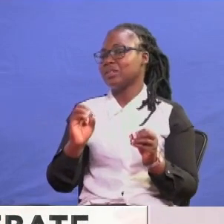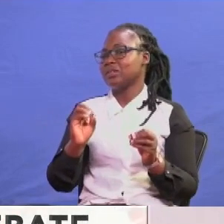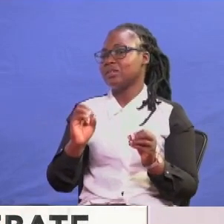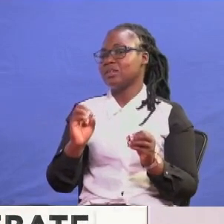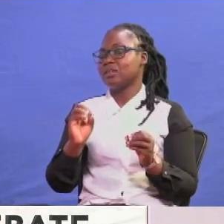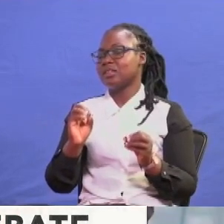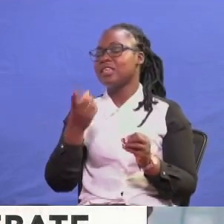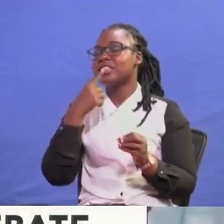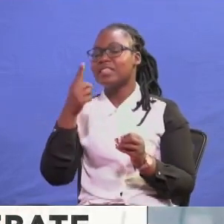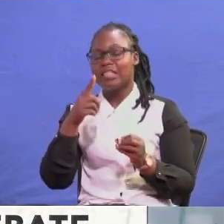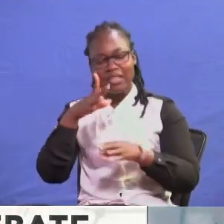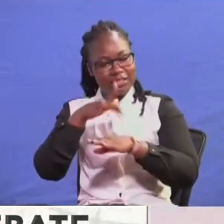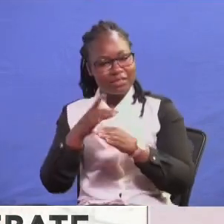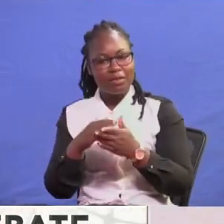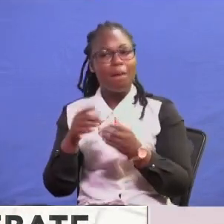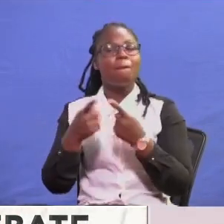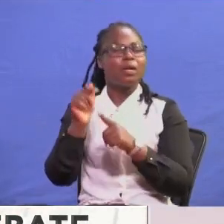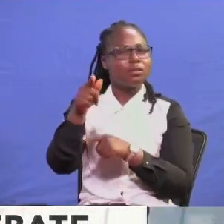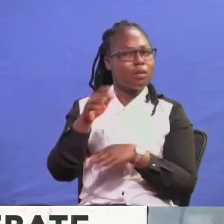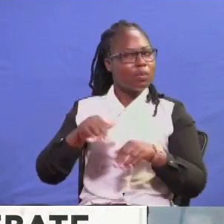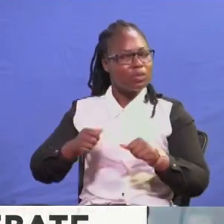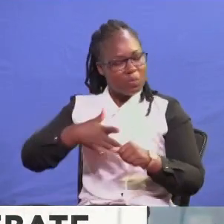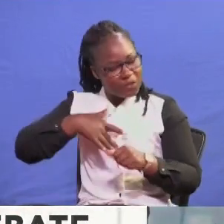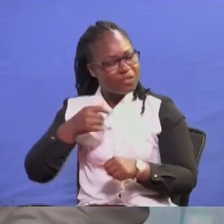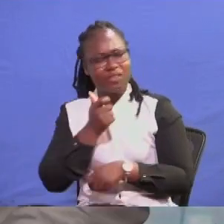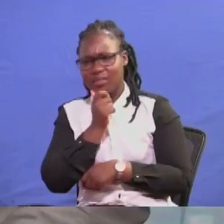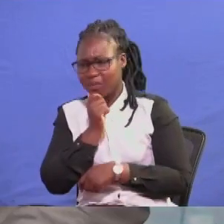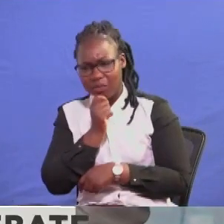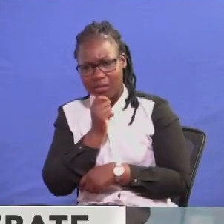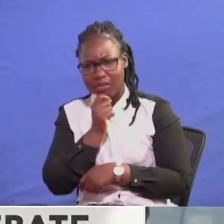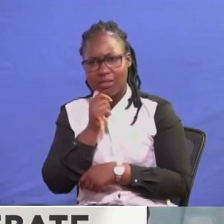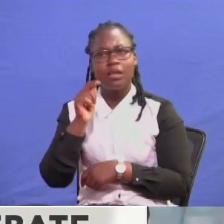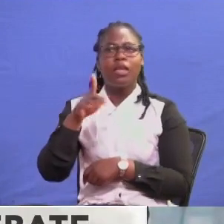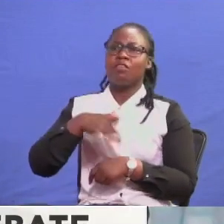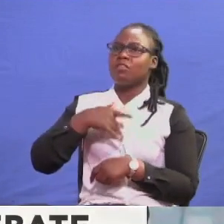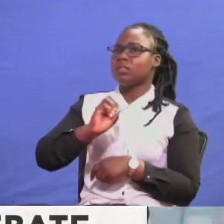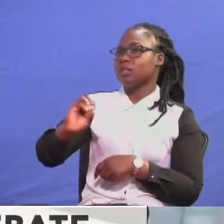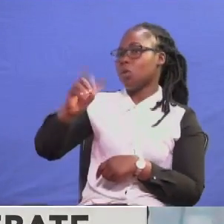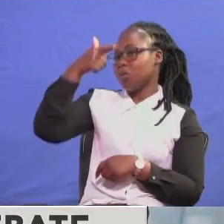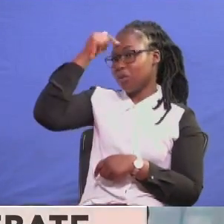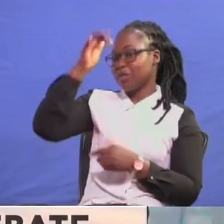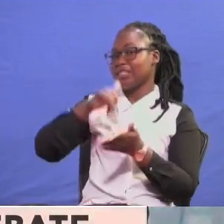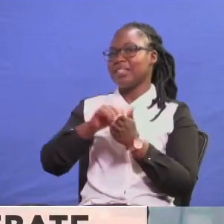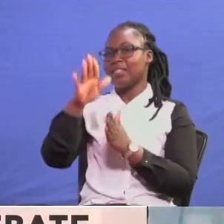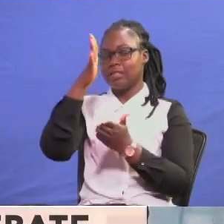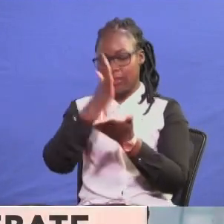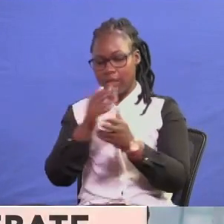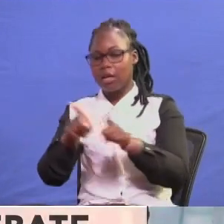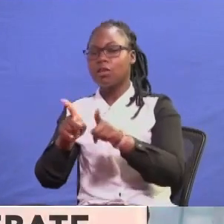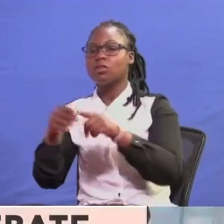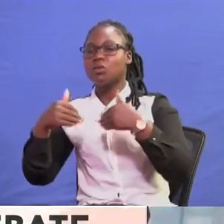the mwananchi wa kawaida. Do you feel disappointed? Yeah? Do you feel disappointed? I don't, because that's the truth. And there's always a pinch in the